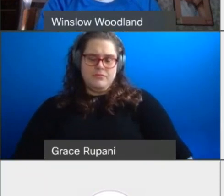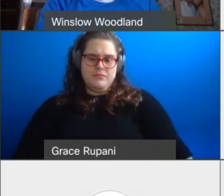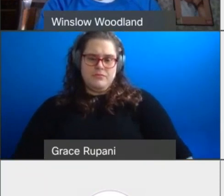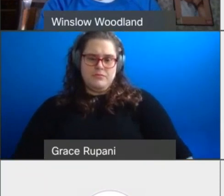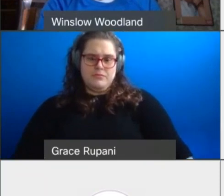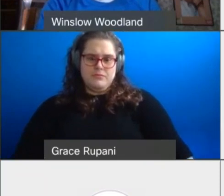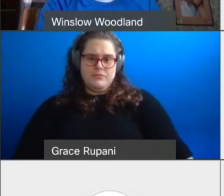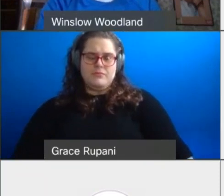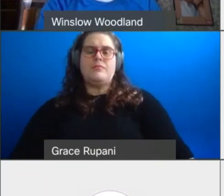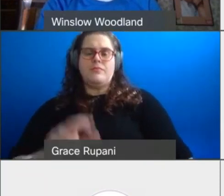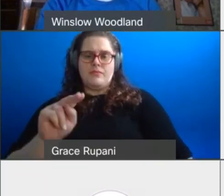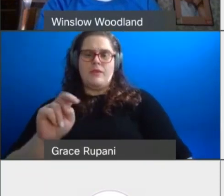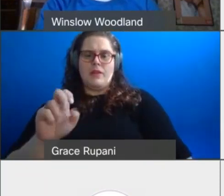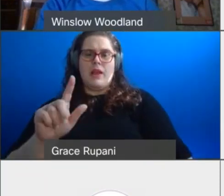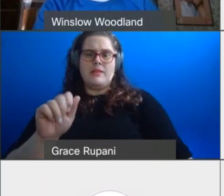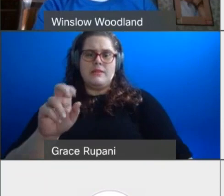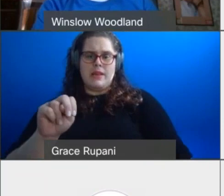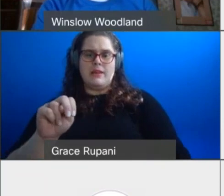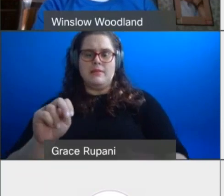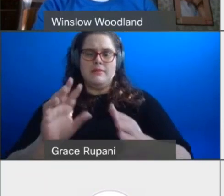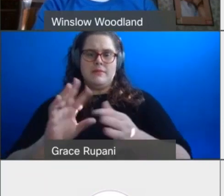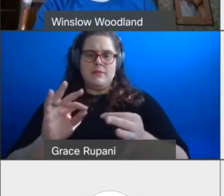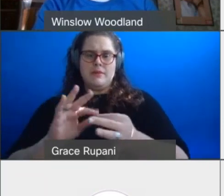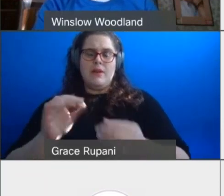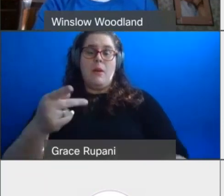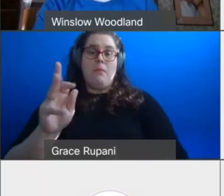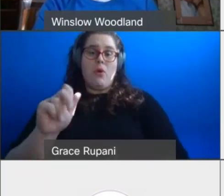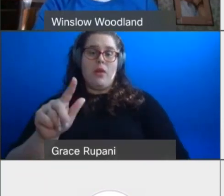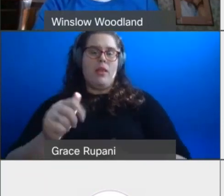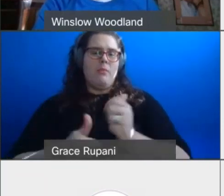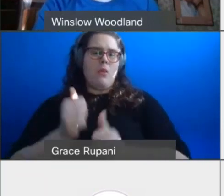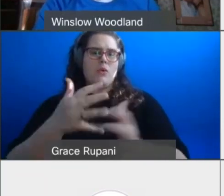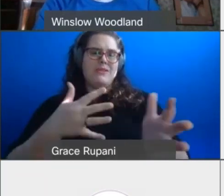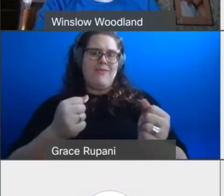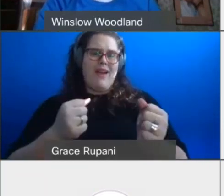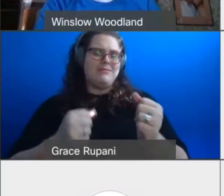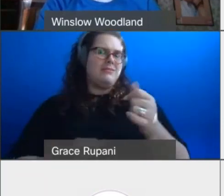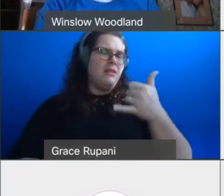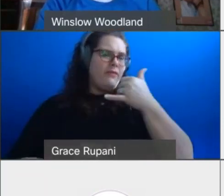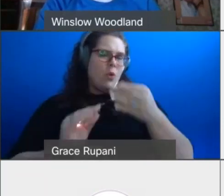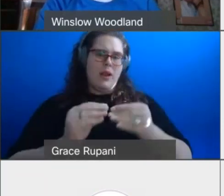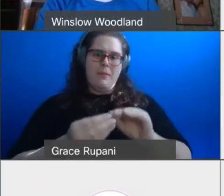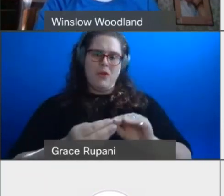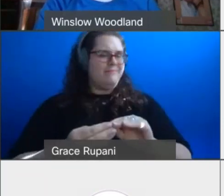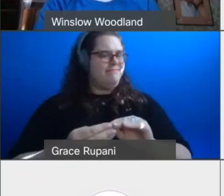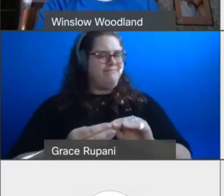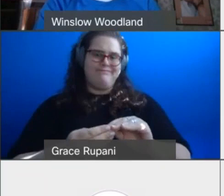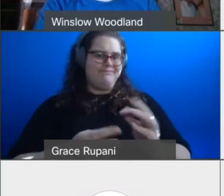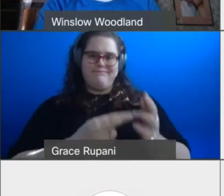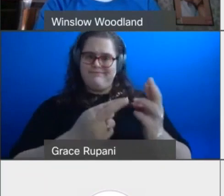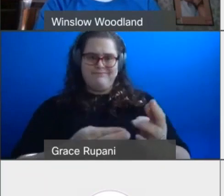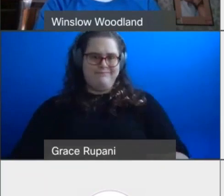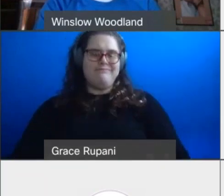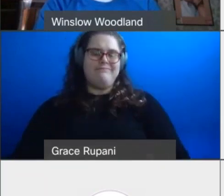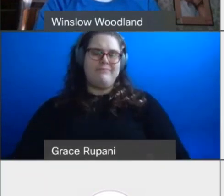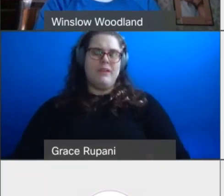And Nelson is saying that using the portal is the best way, not to use the hotline. So the hotline is available for